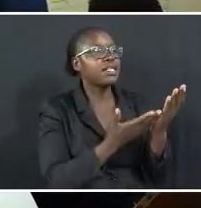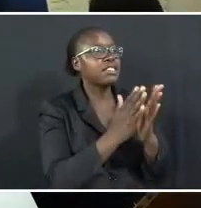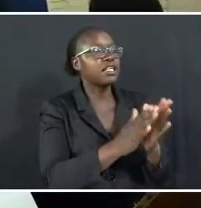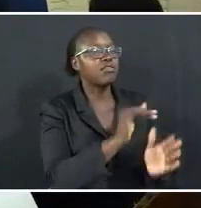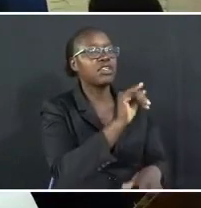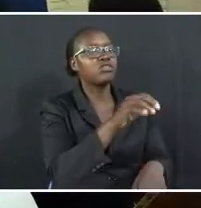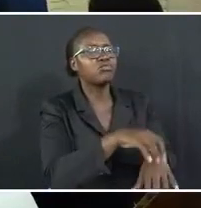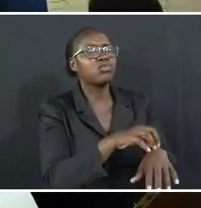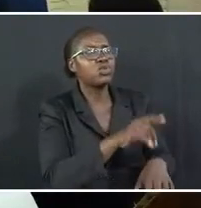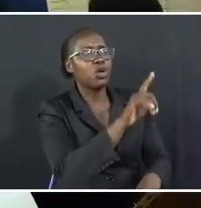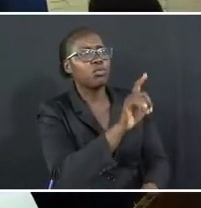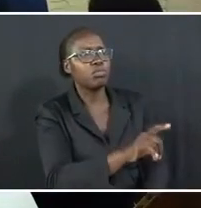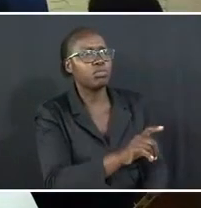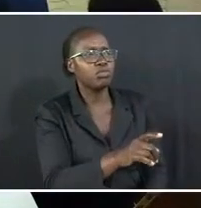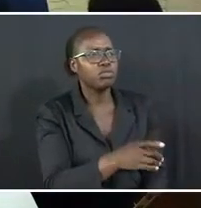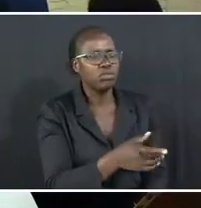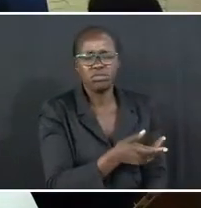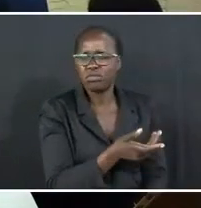Job?